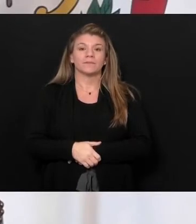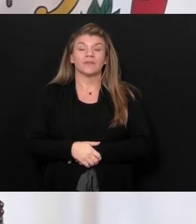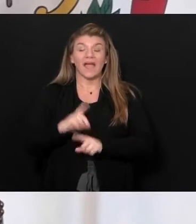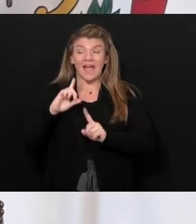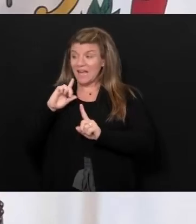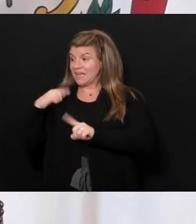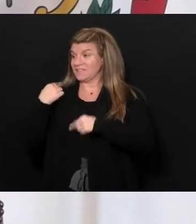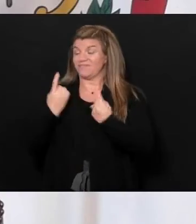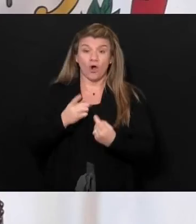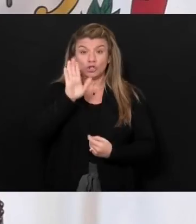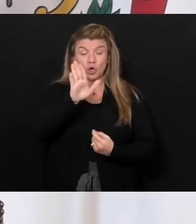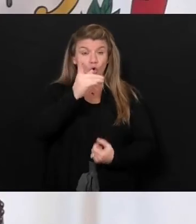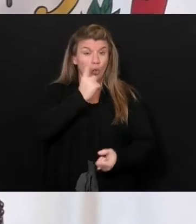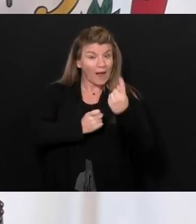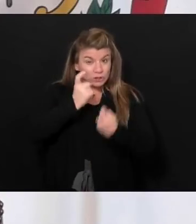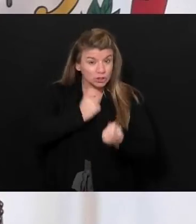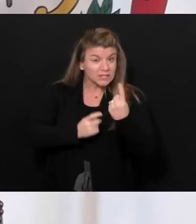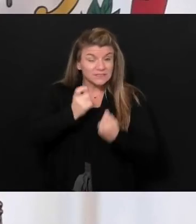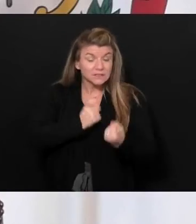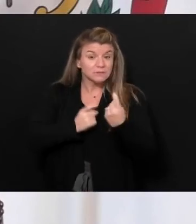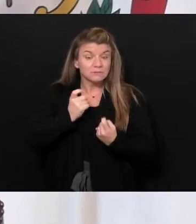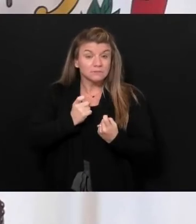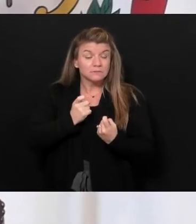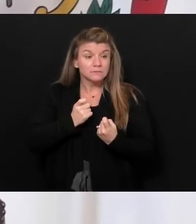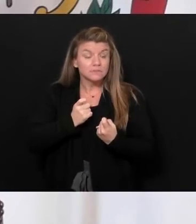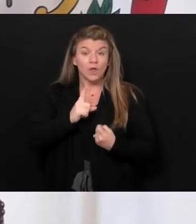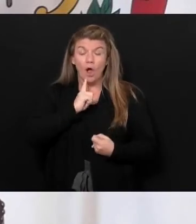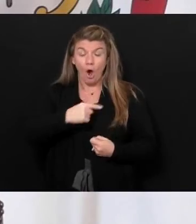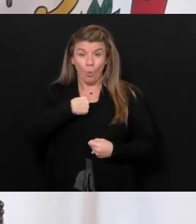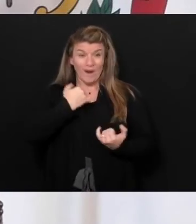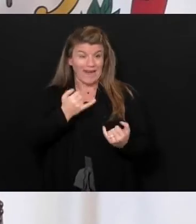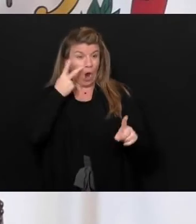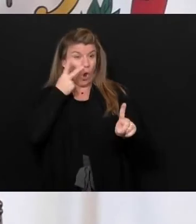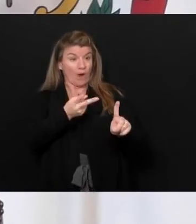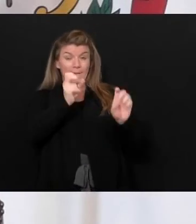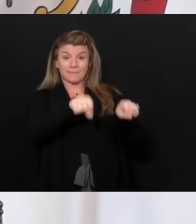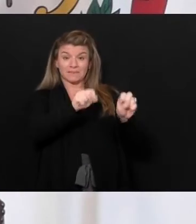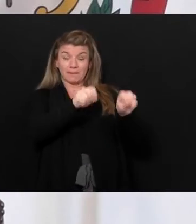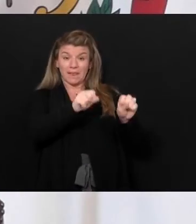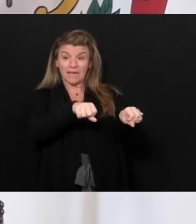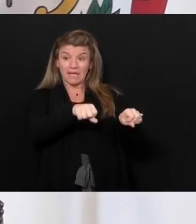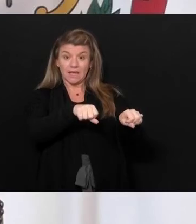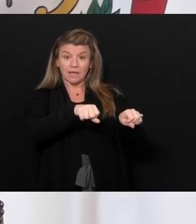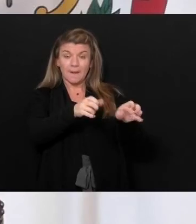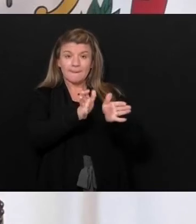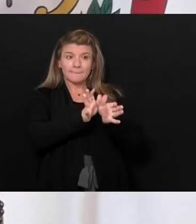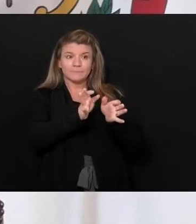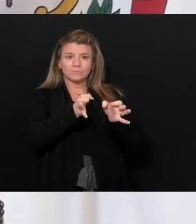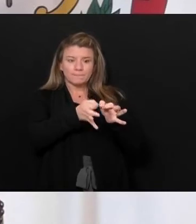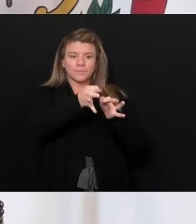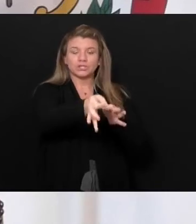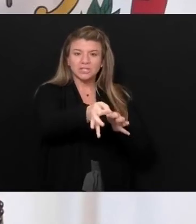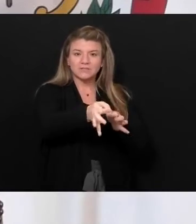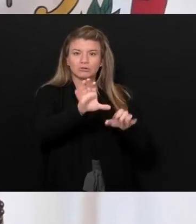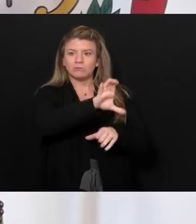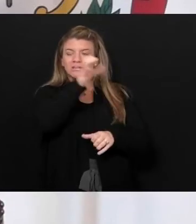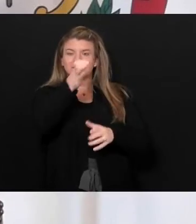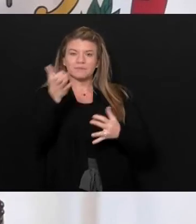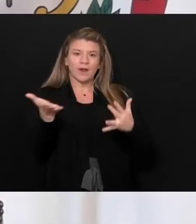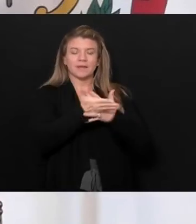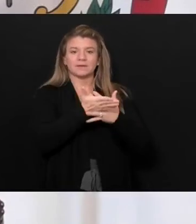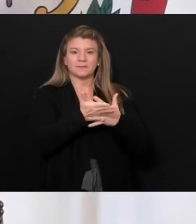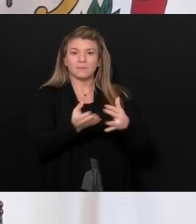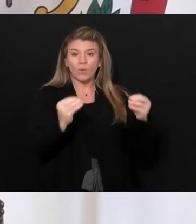As far as your question, no, I mean, are we looking at the possibility of pushing the Christmas break